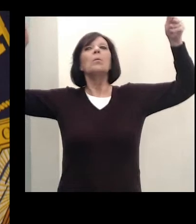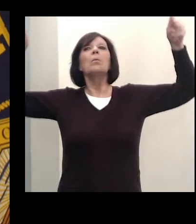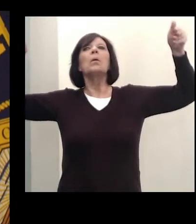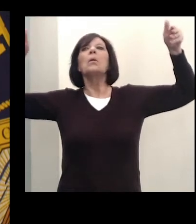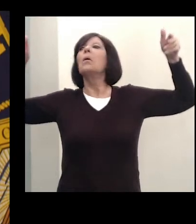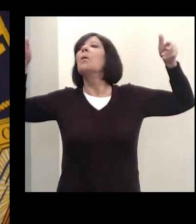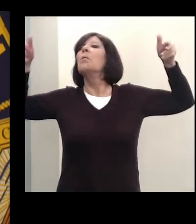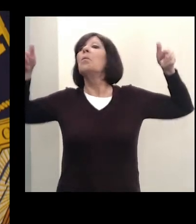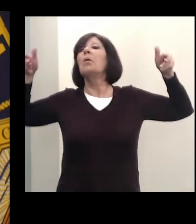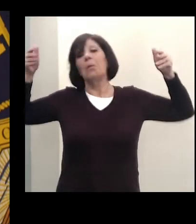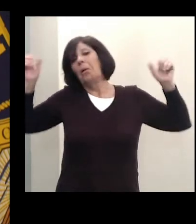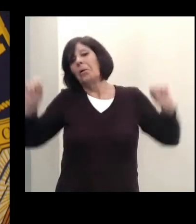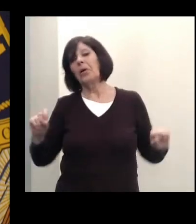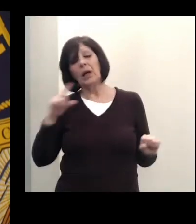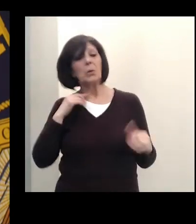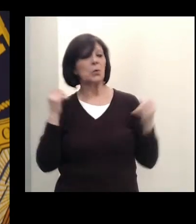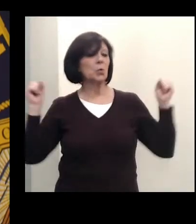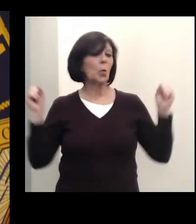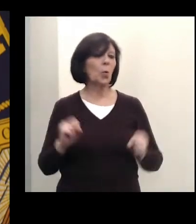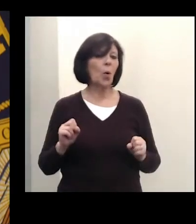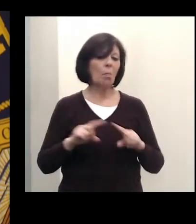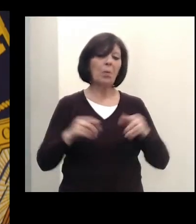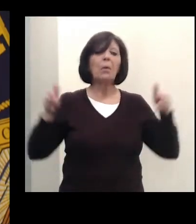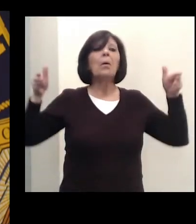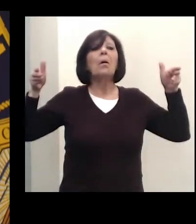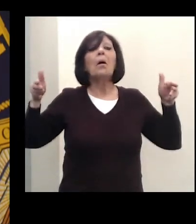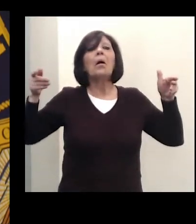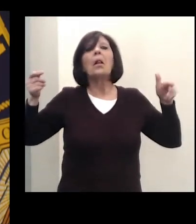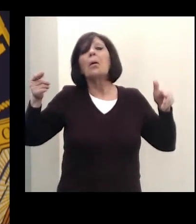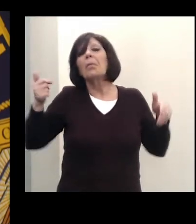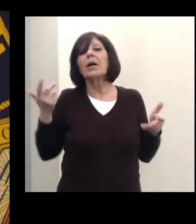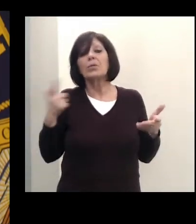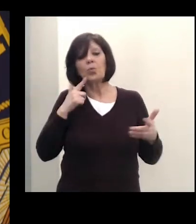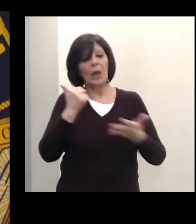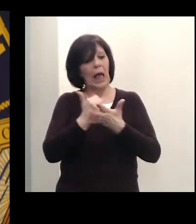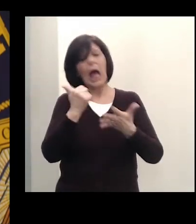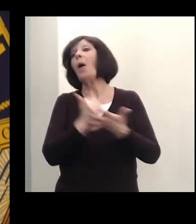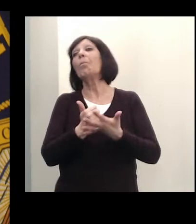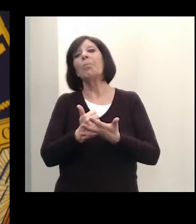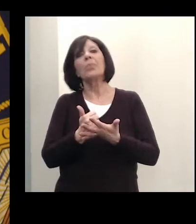even that it's really cold out, just, you know, crack them open a little bit will help tremendously. It'll